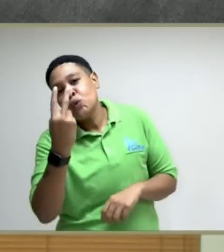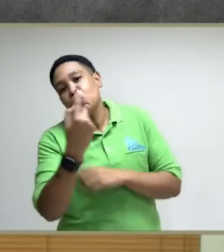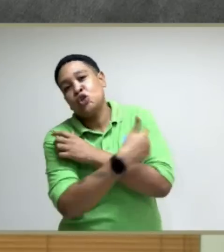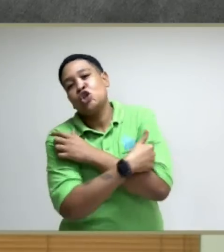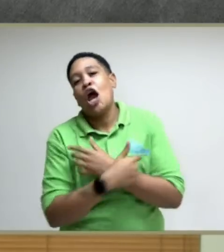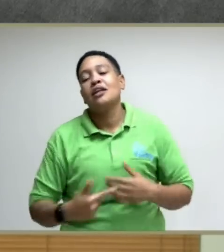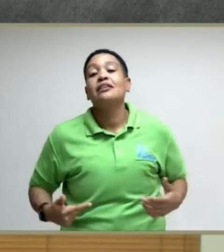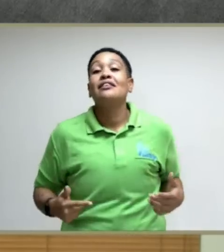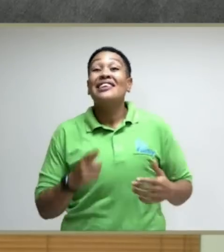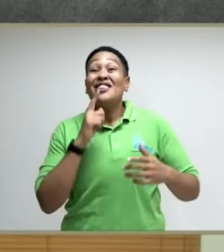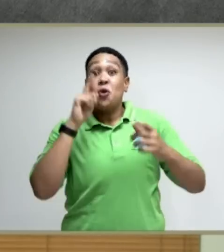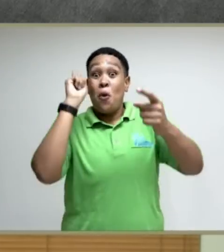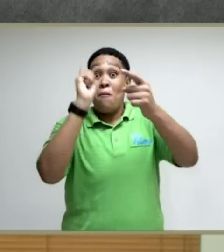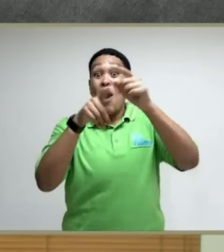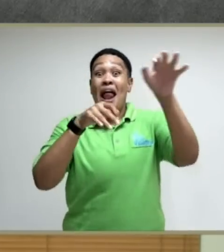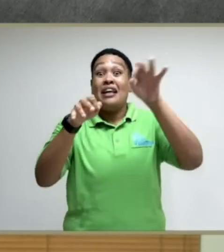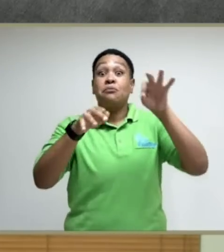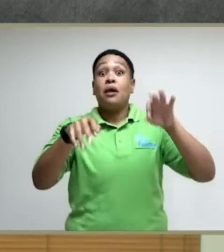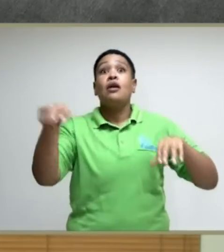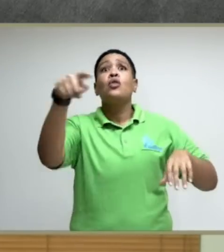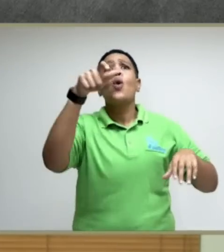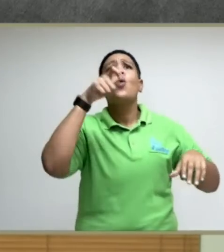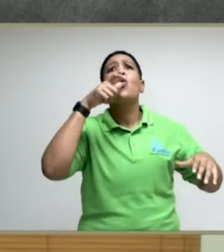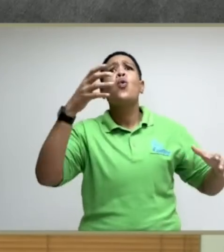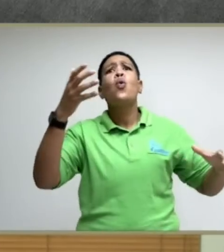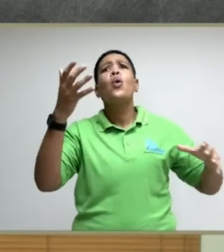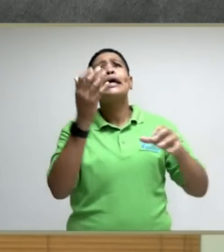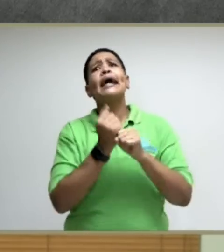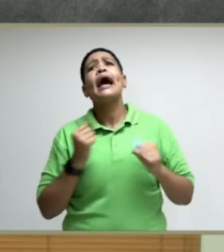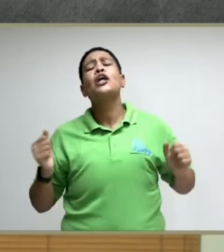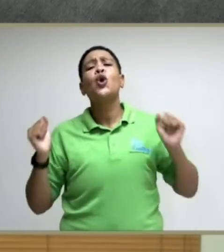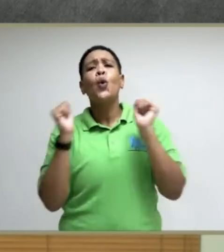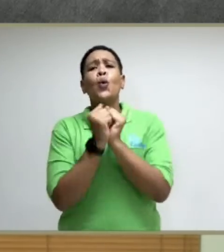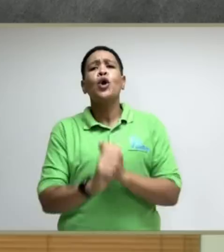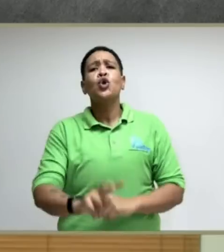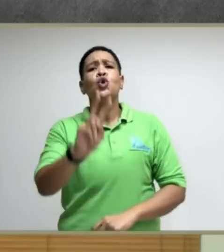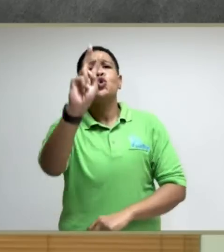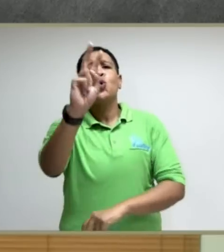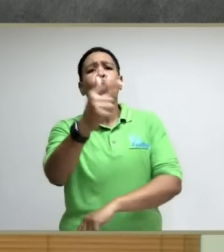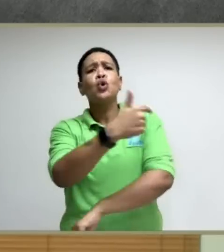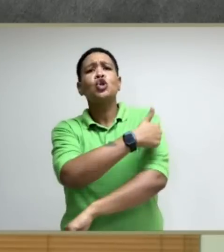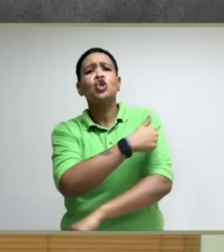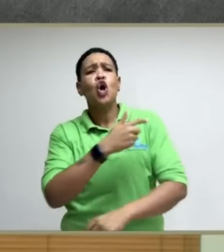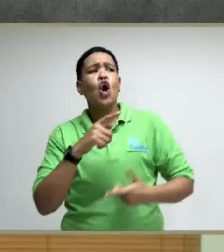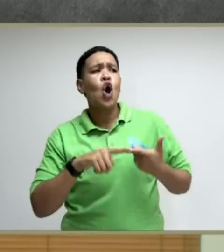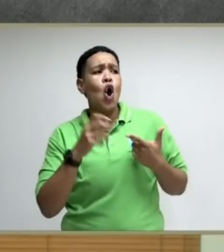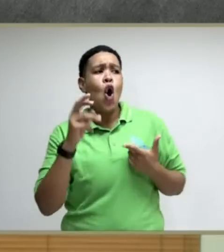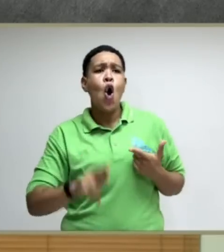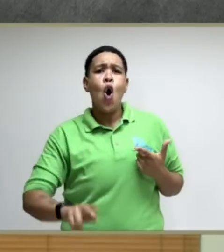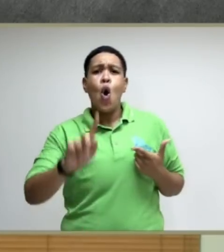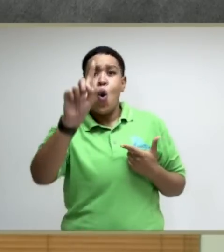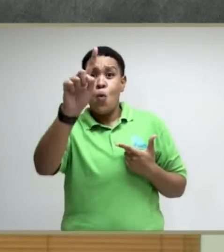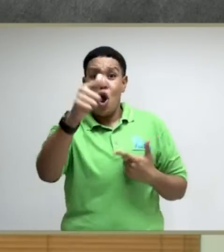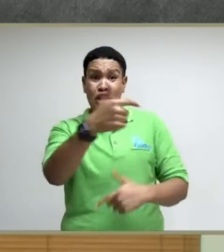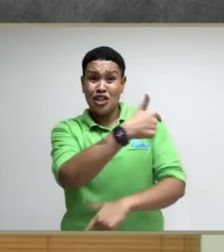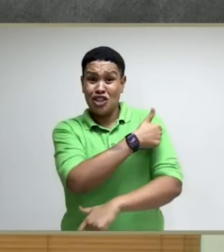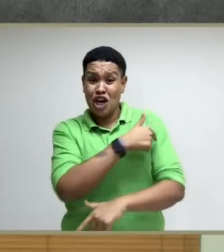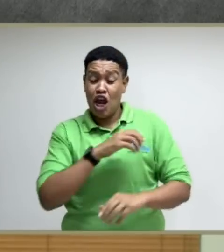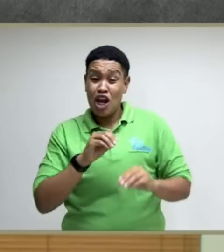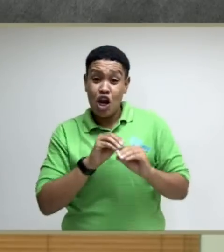time that none of the persons that we've had with 2 doses or even 1 dose of the vaccine, none